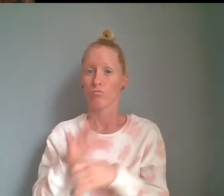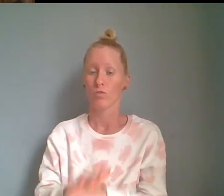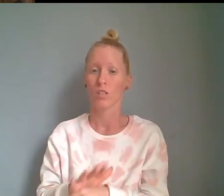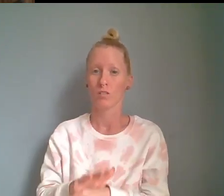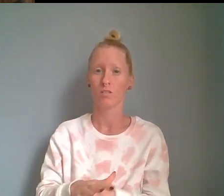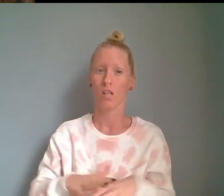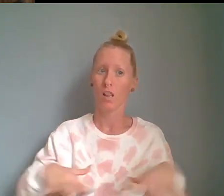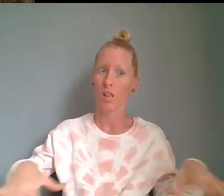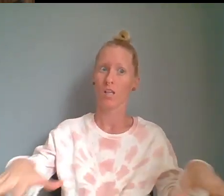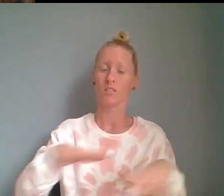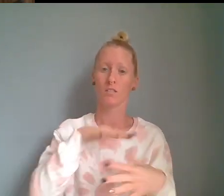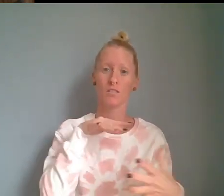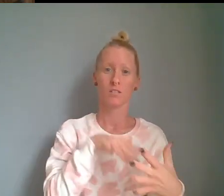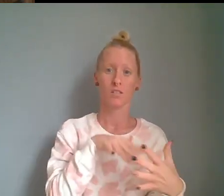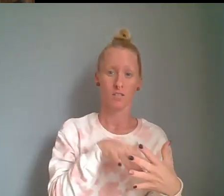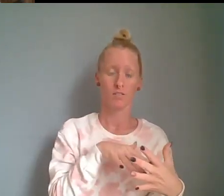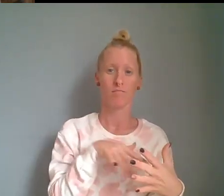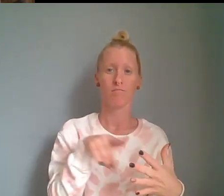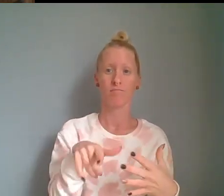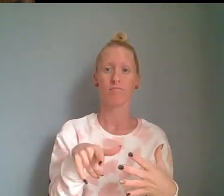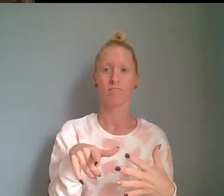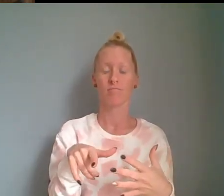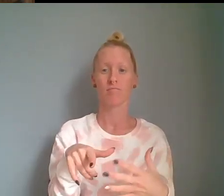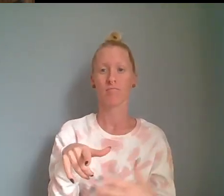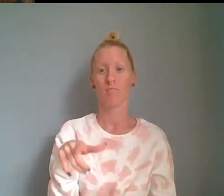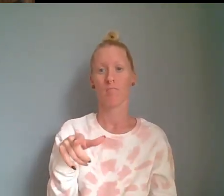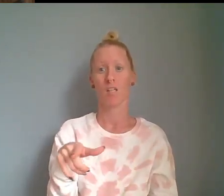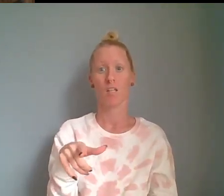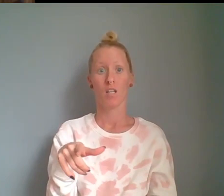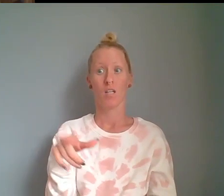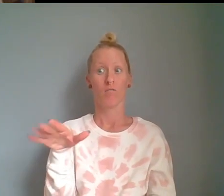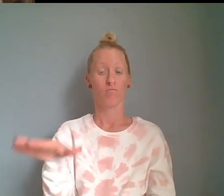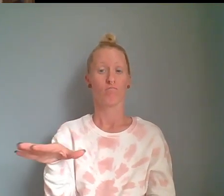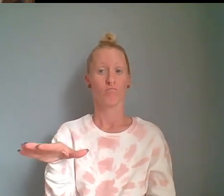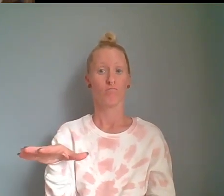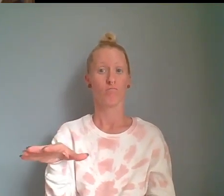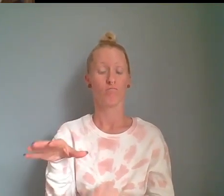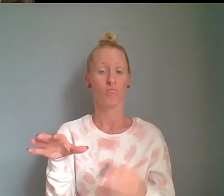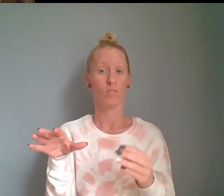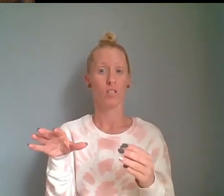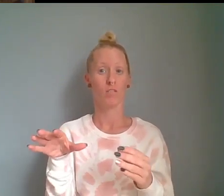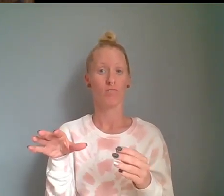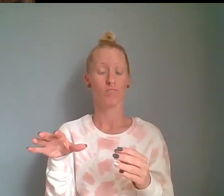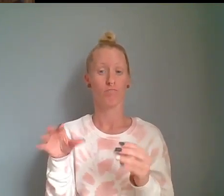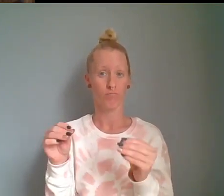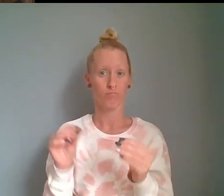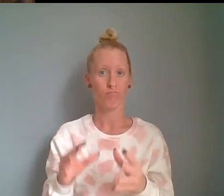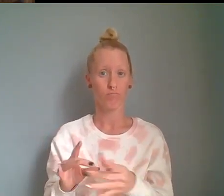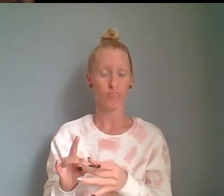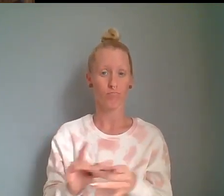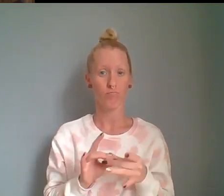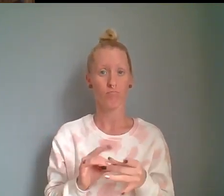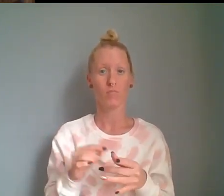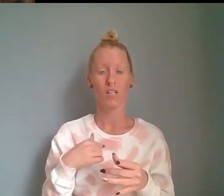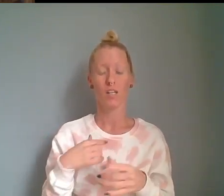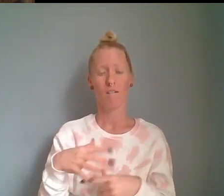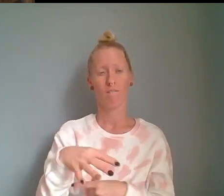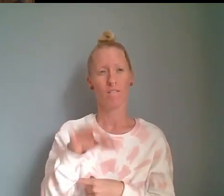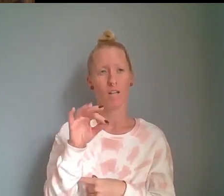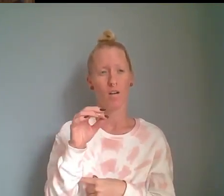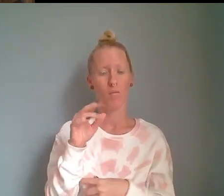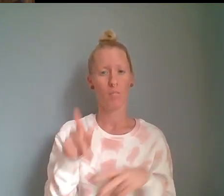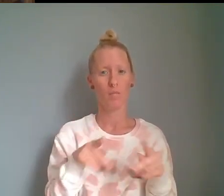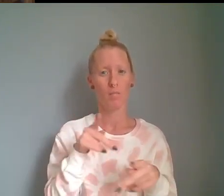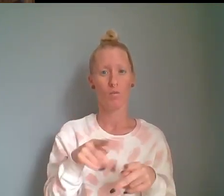was done by Avshalom Caspi and colleagues, and they found that people who